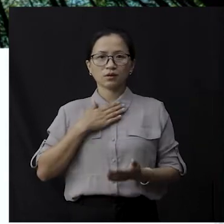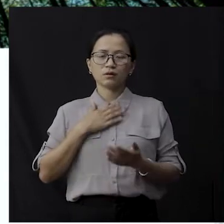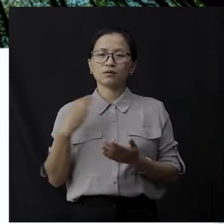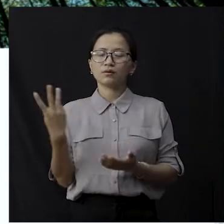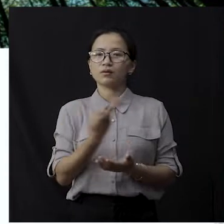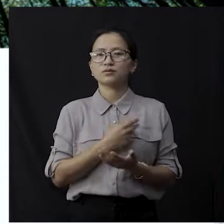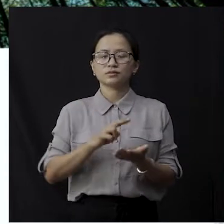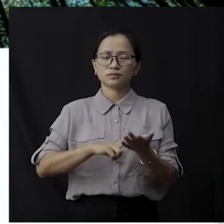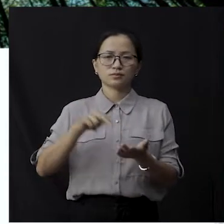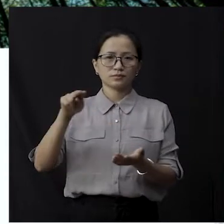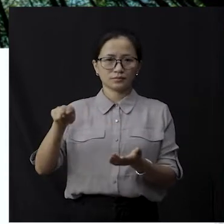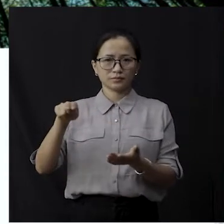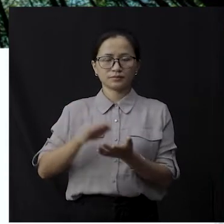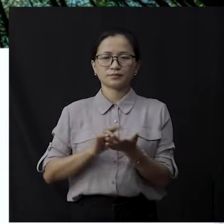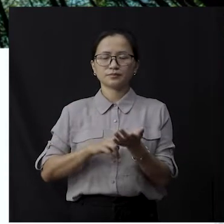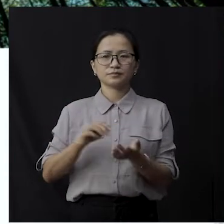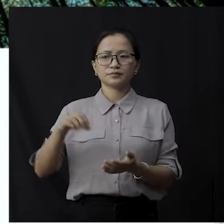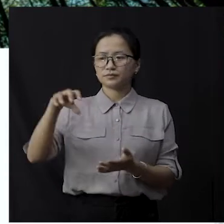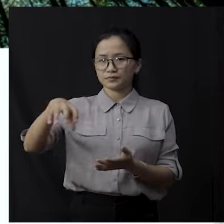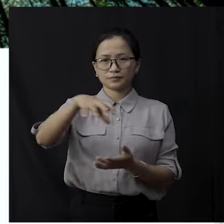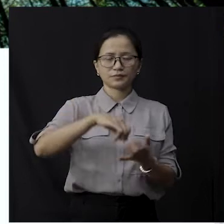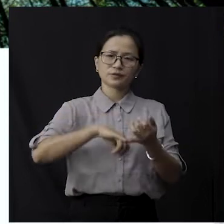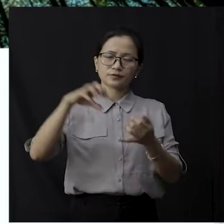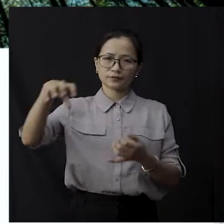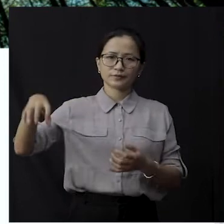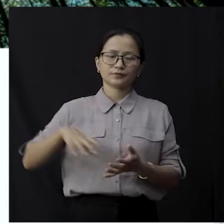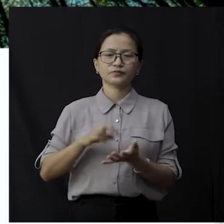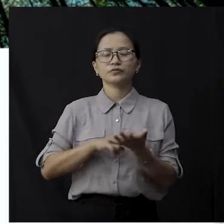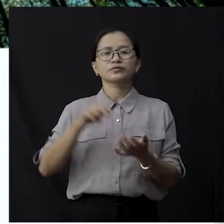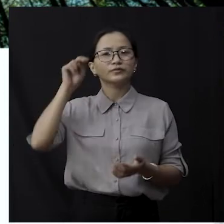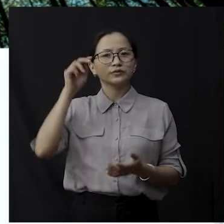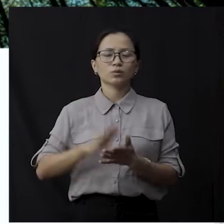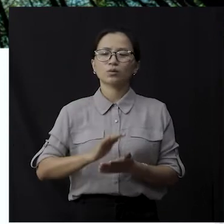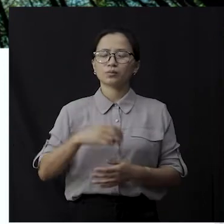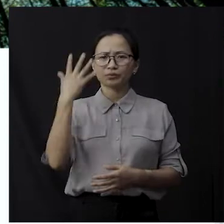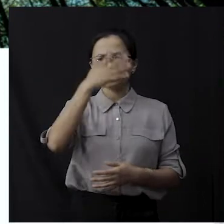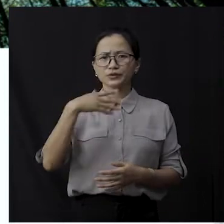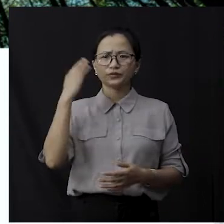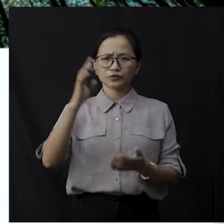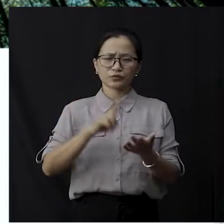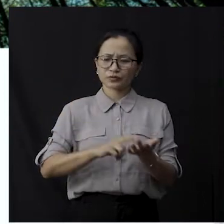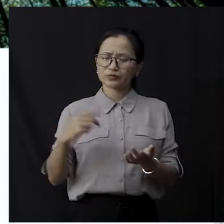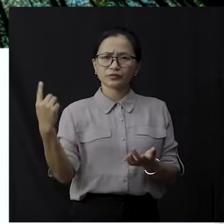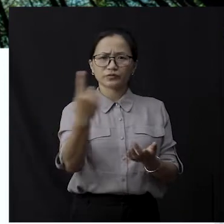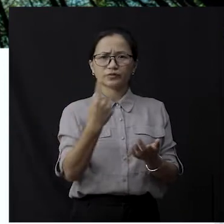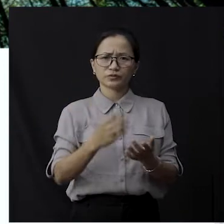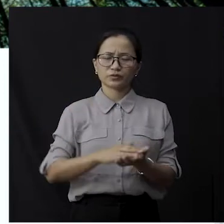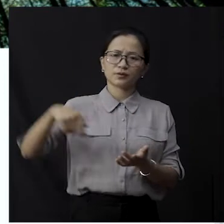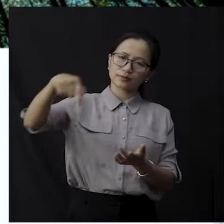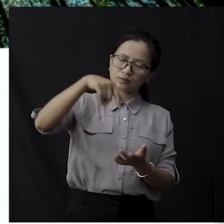Nagaland is blessed with beautiful natural features all around, right?